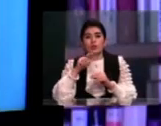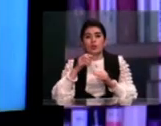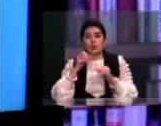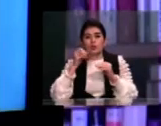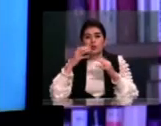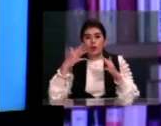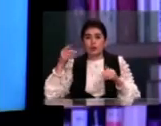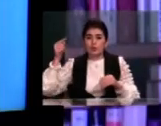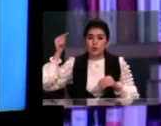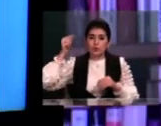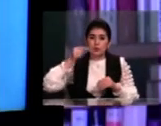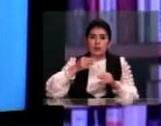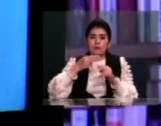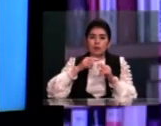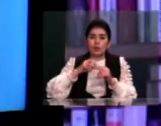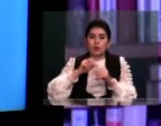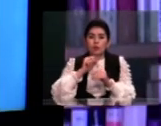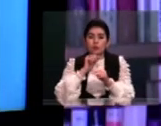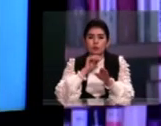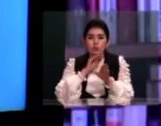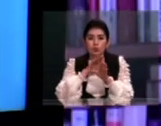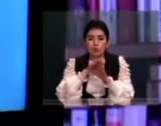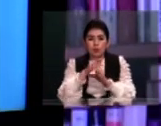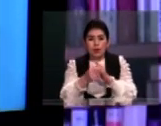yorug'lik nuri tushganda bu sirtdan to'liq